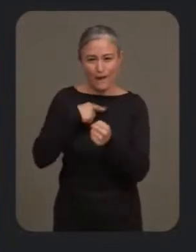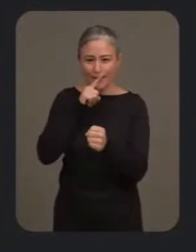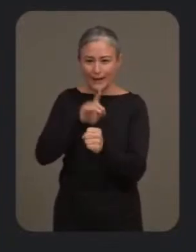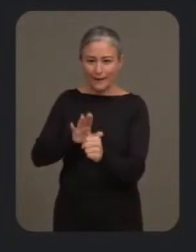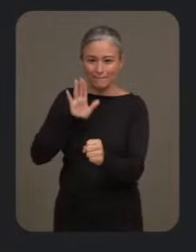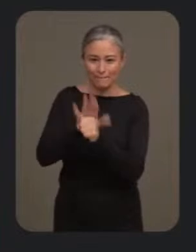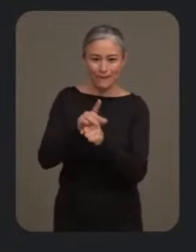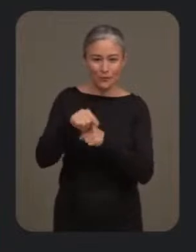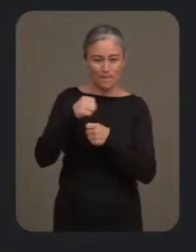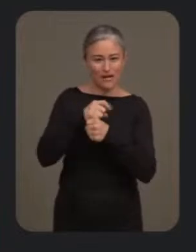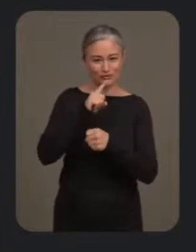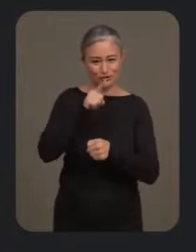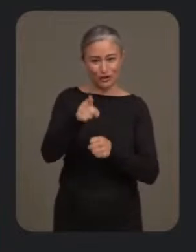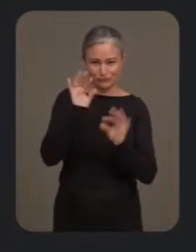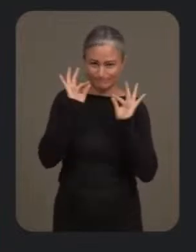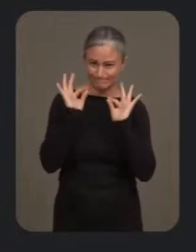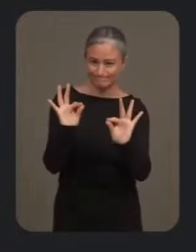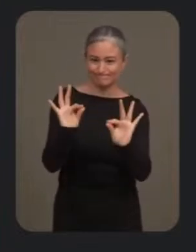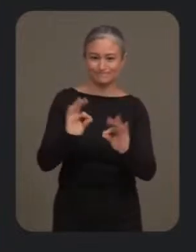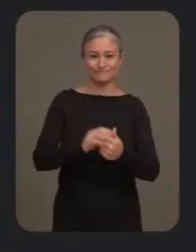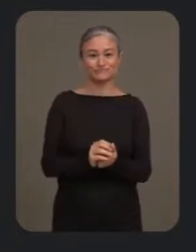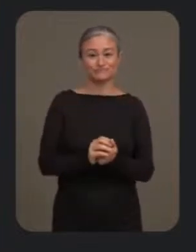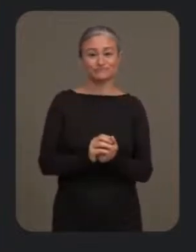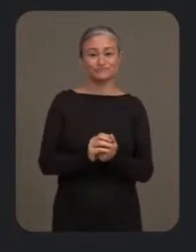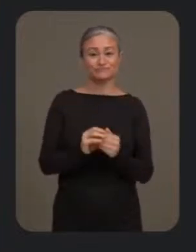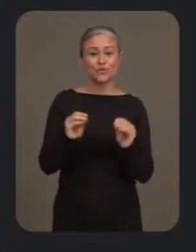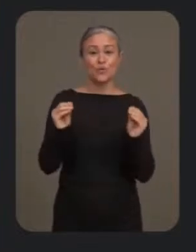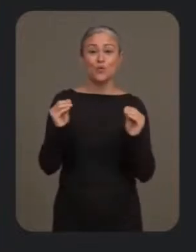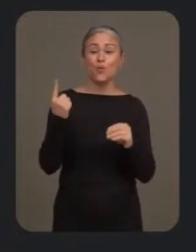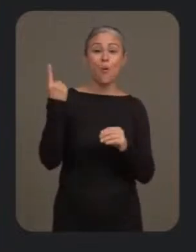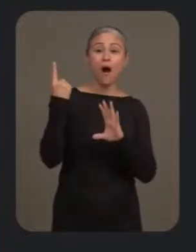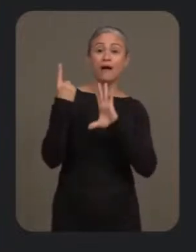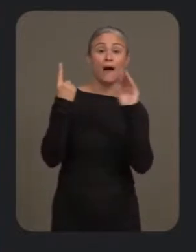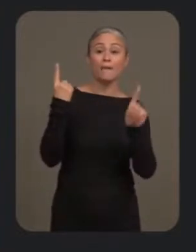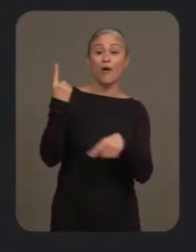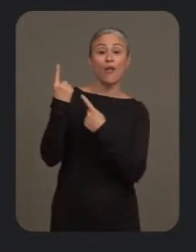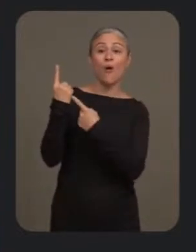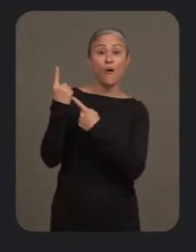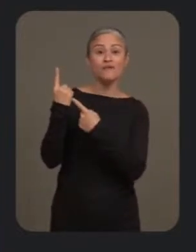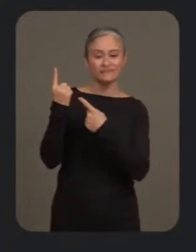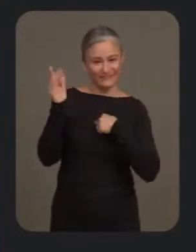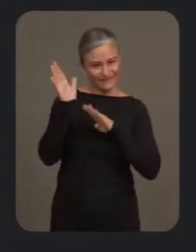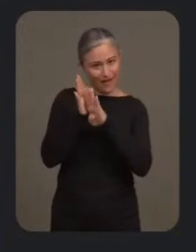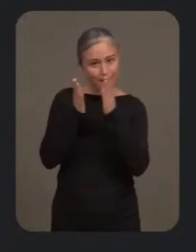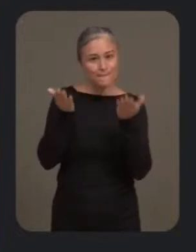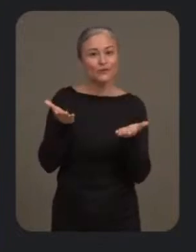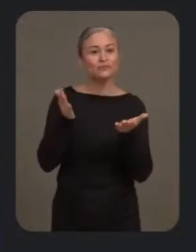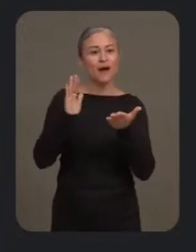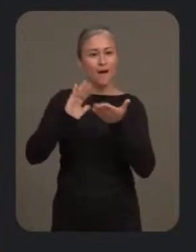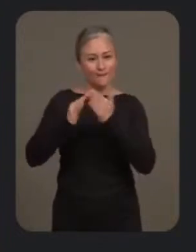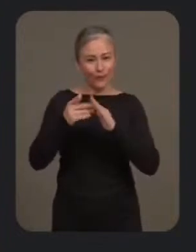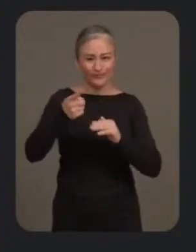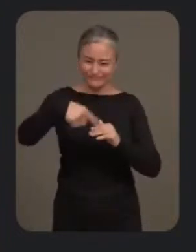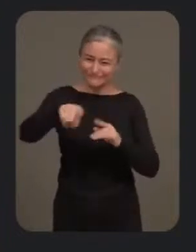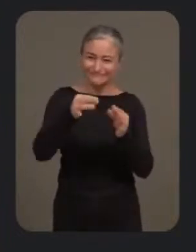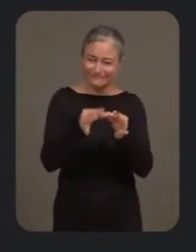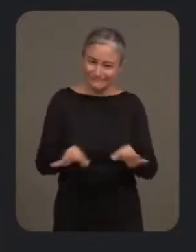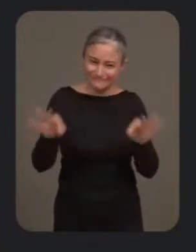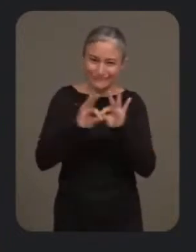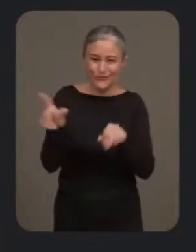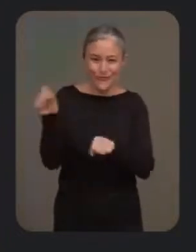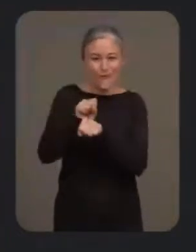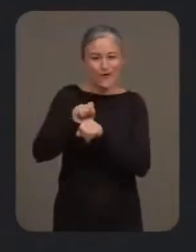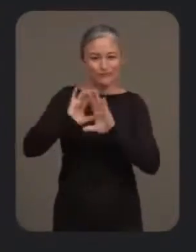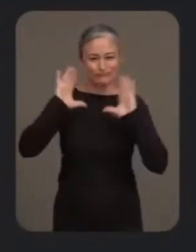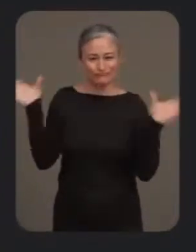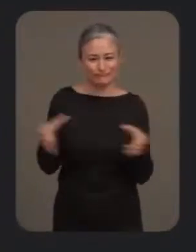right. No one company can do this alone. Our developer community will be key to unlocking the enormous opportunities